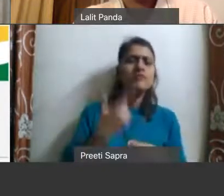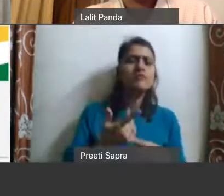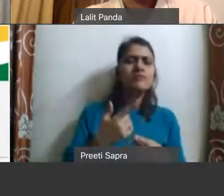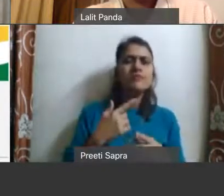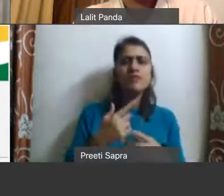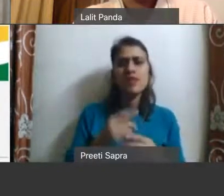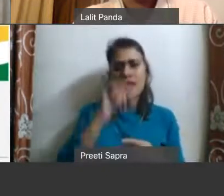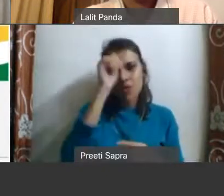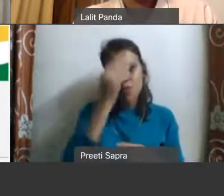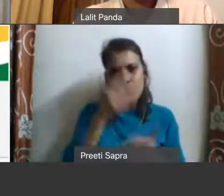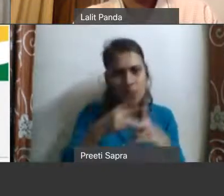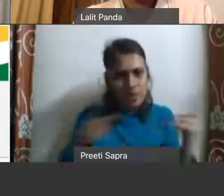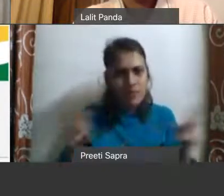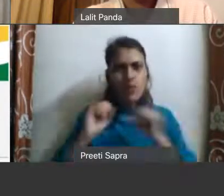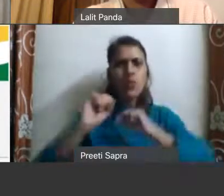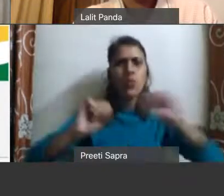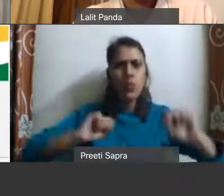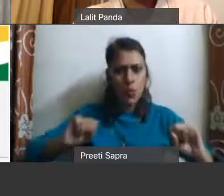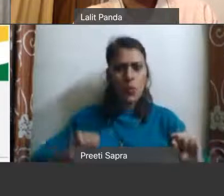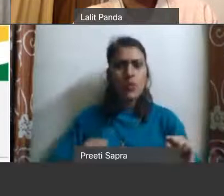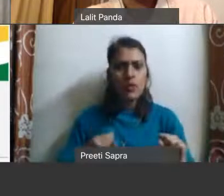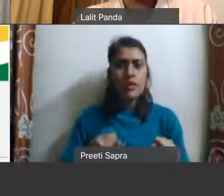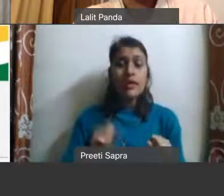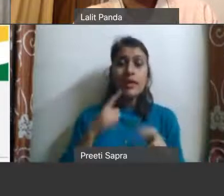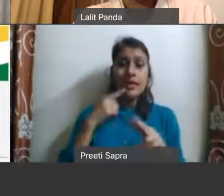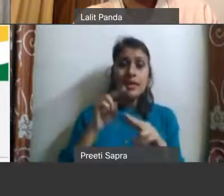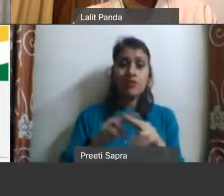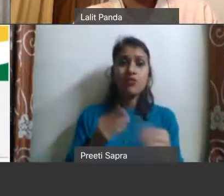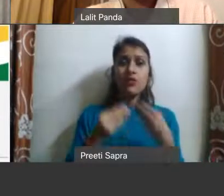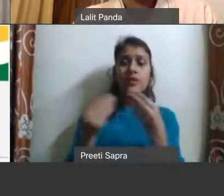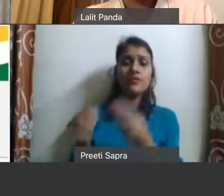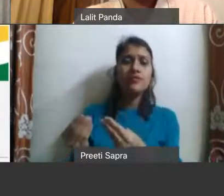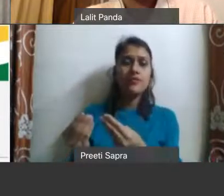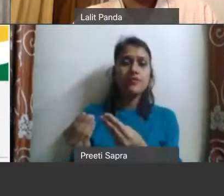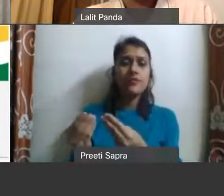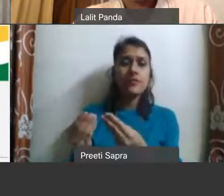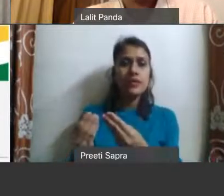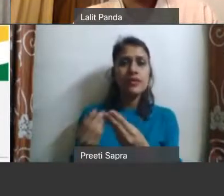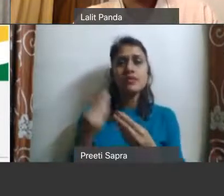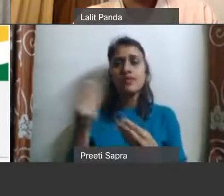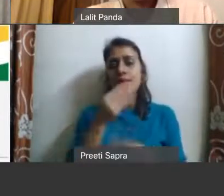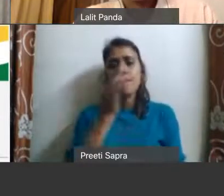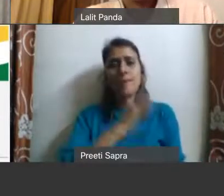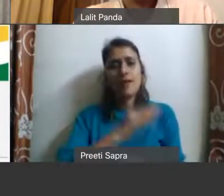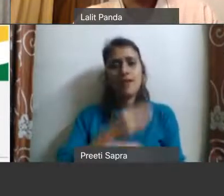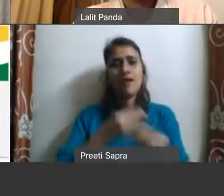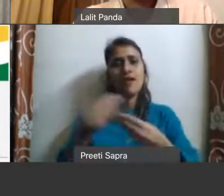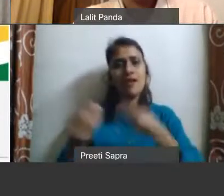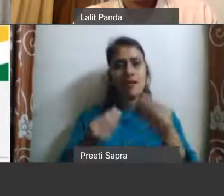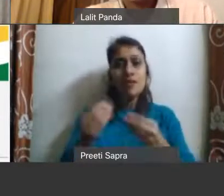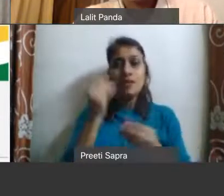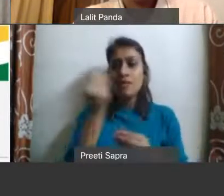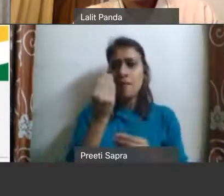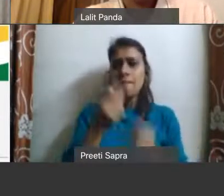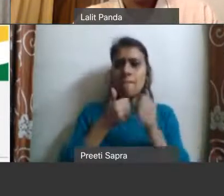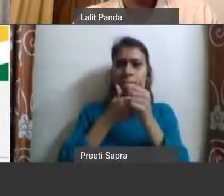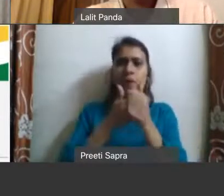if you're essentially, or if you're giving away benefits and you're excluding one particular